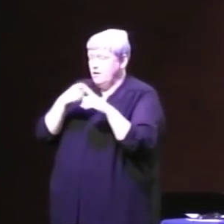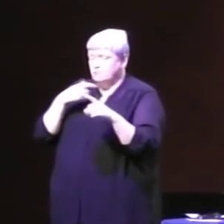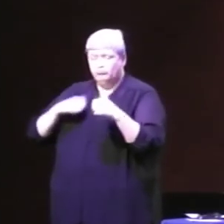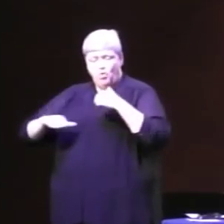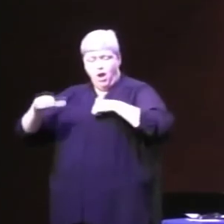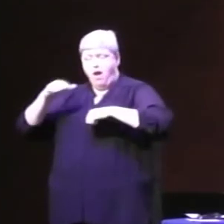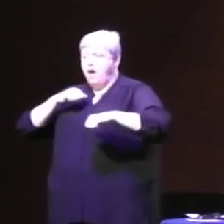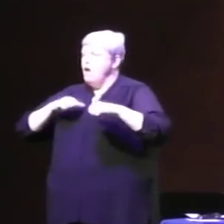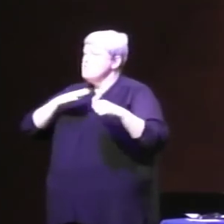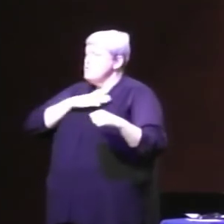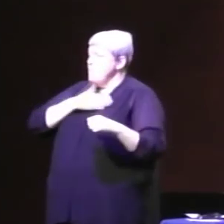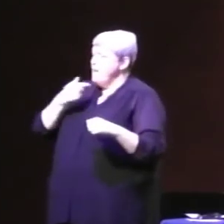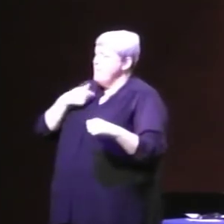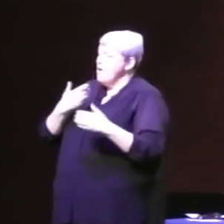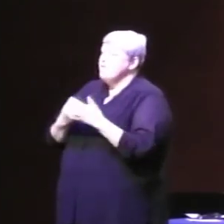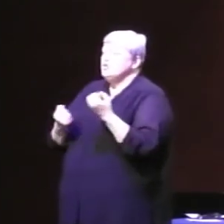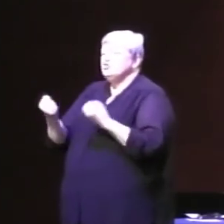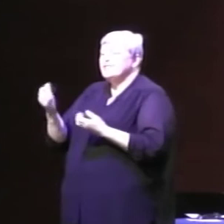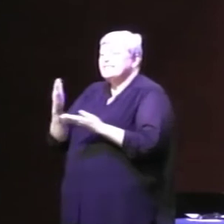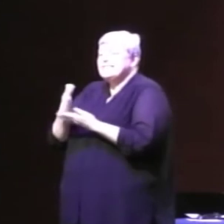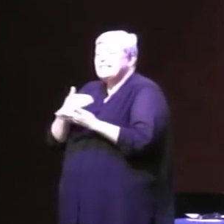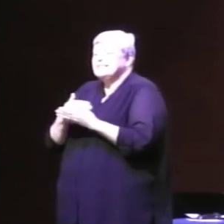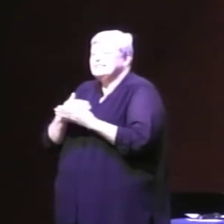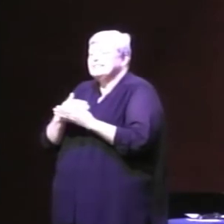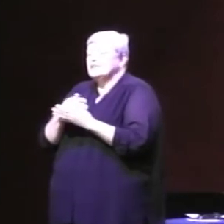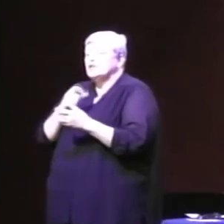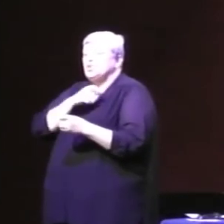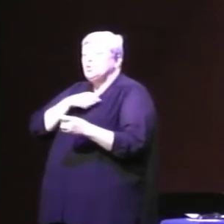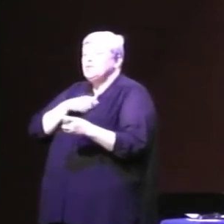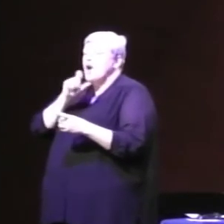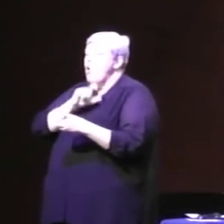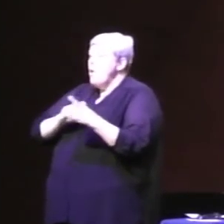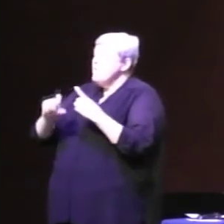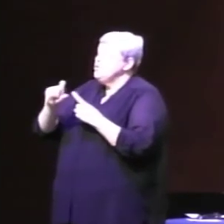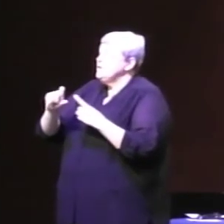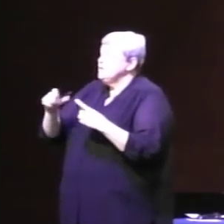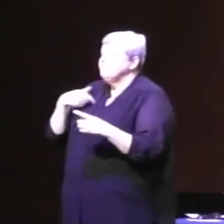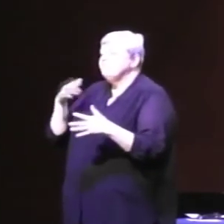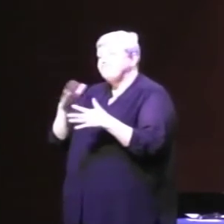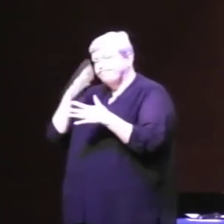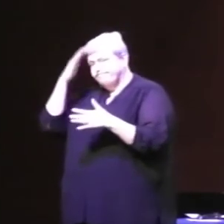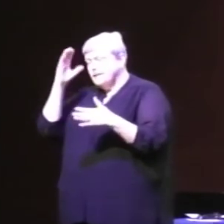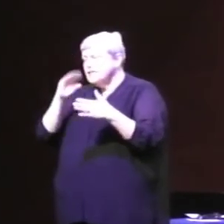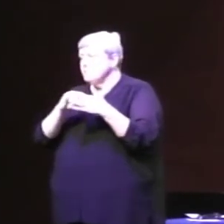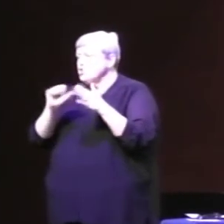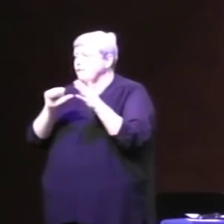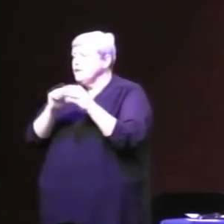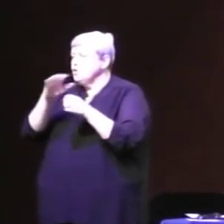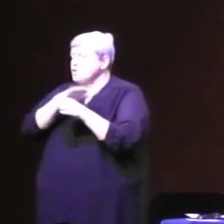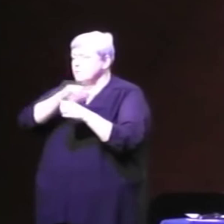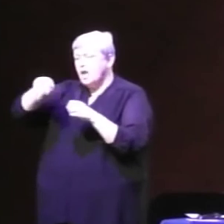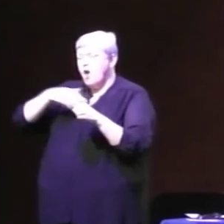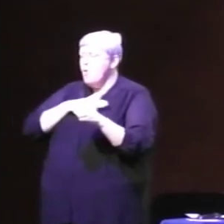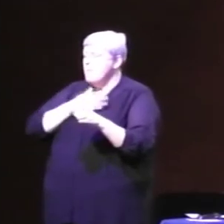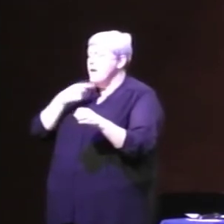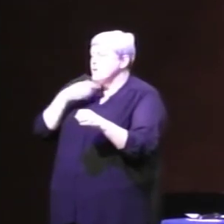Sector Union community. I have first-hand experience of the difficult circumstances our members